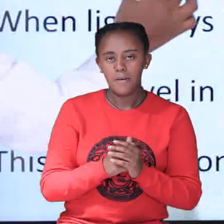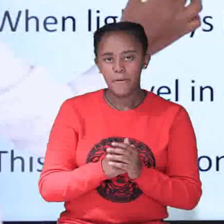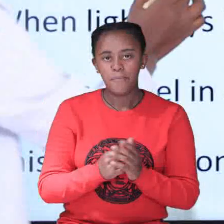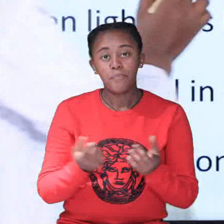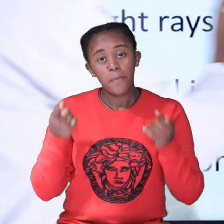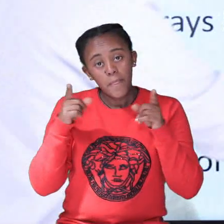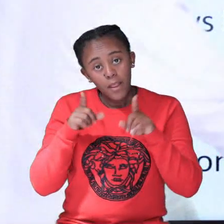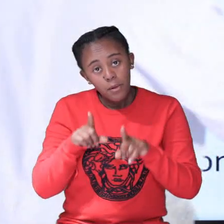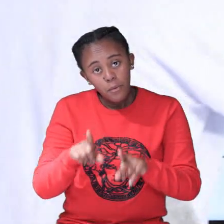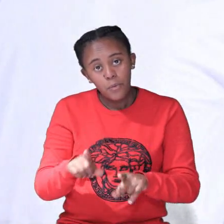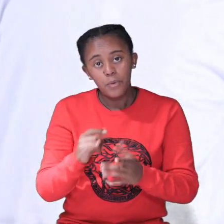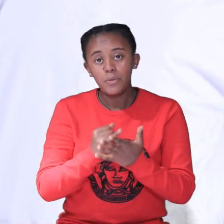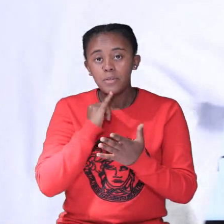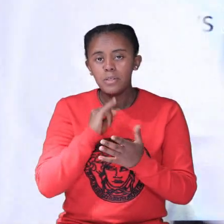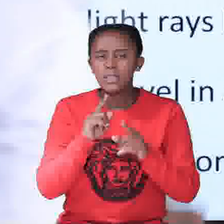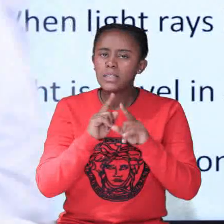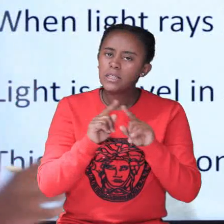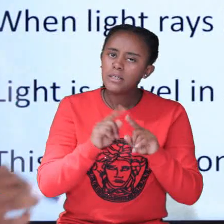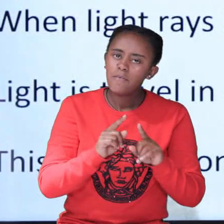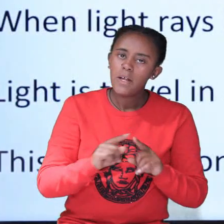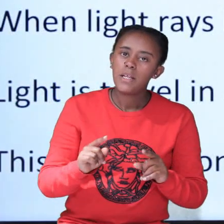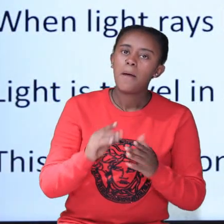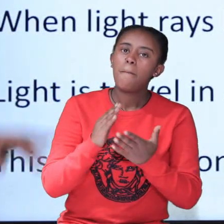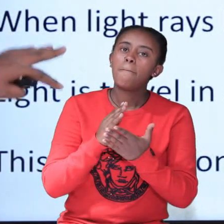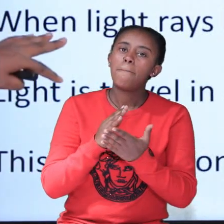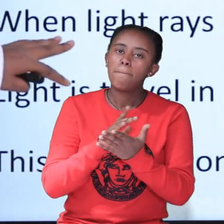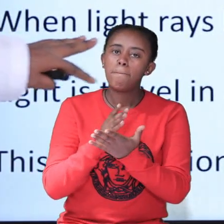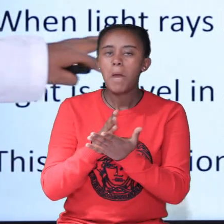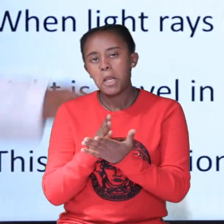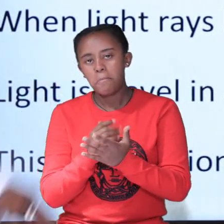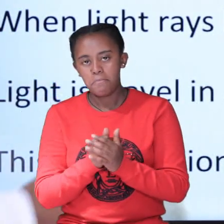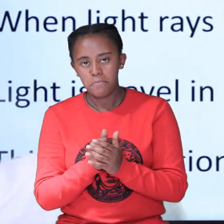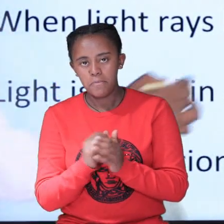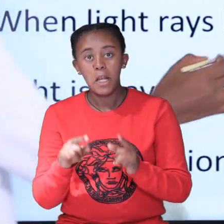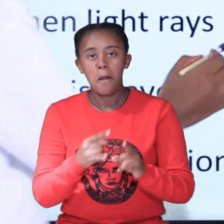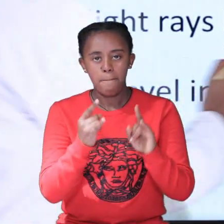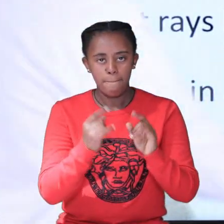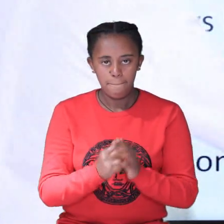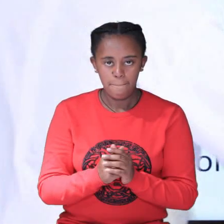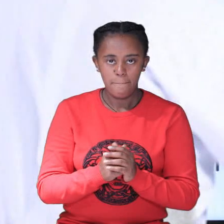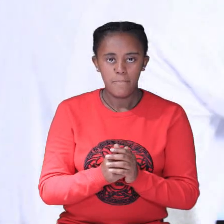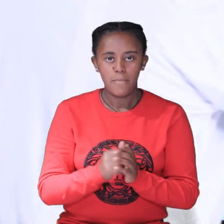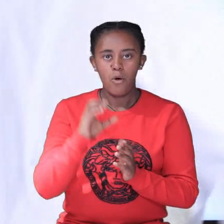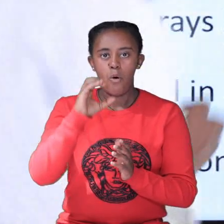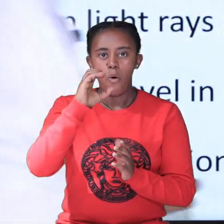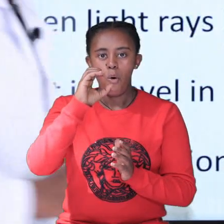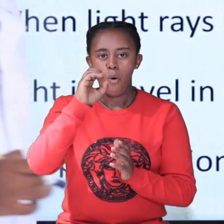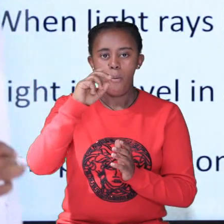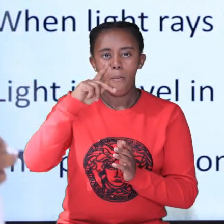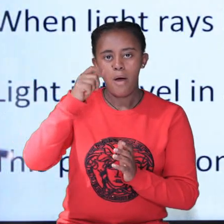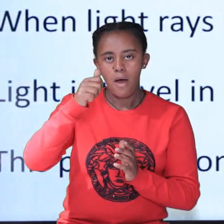When it encounters a different medium. And other, when light rays hit an opaque